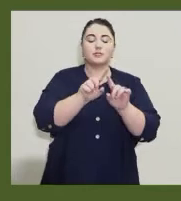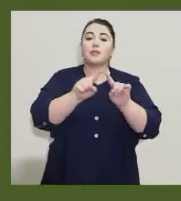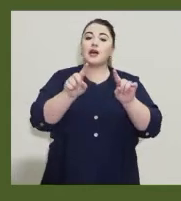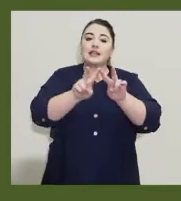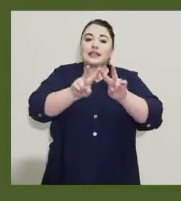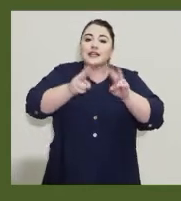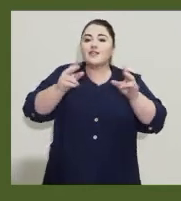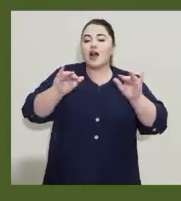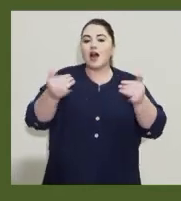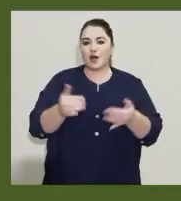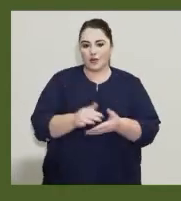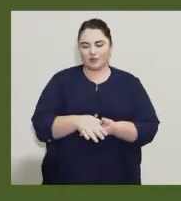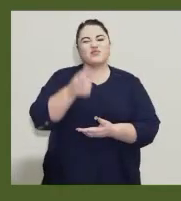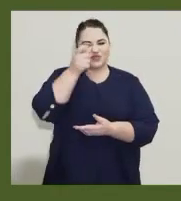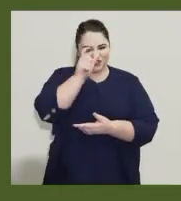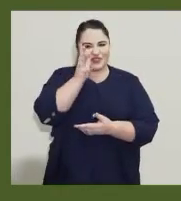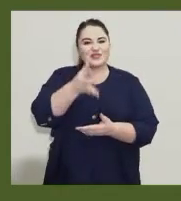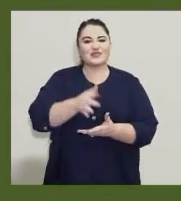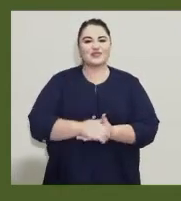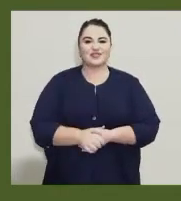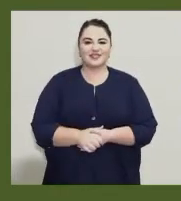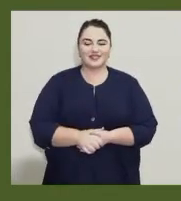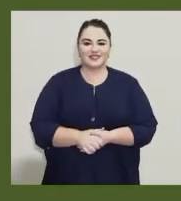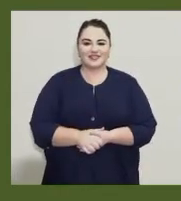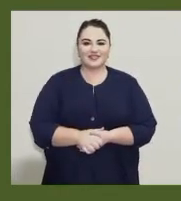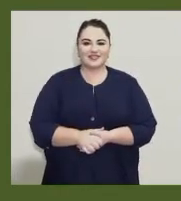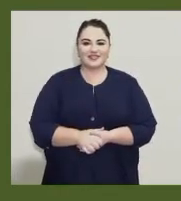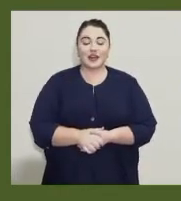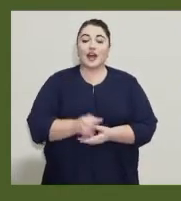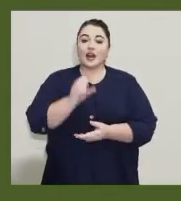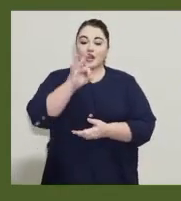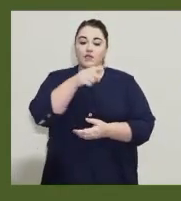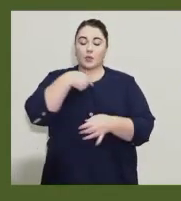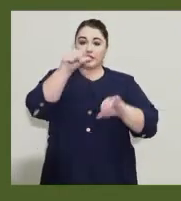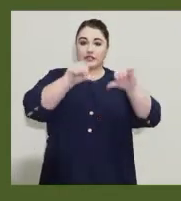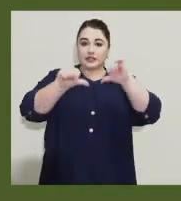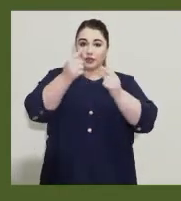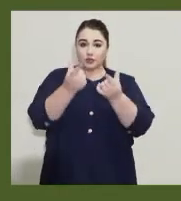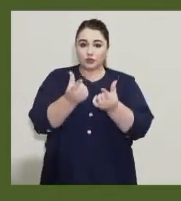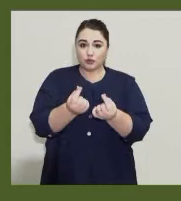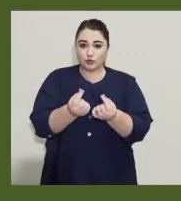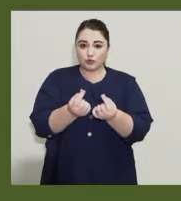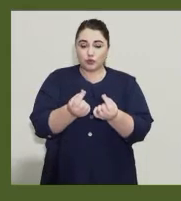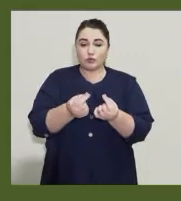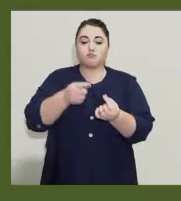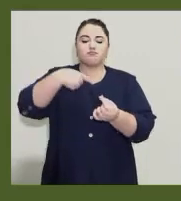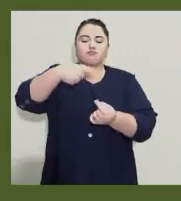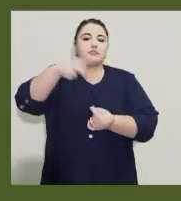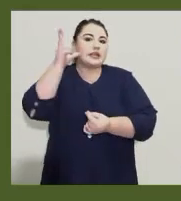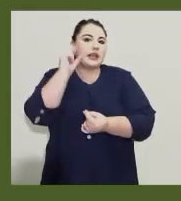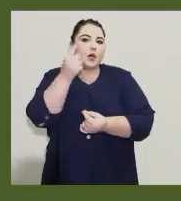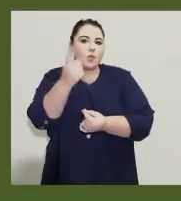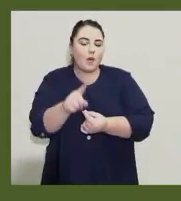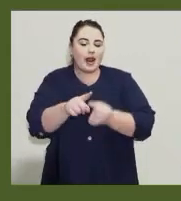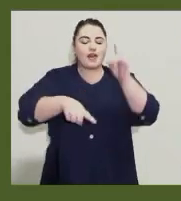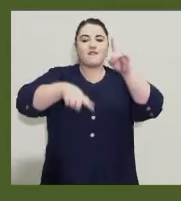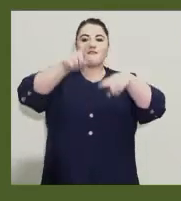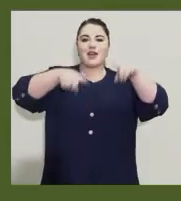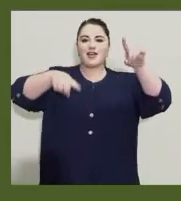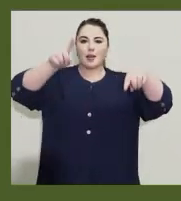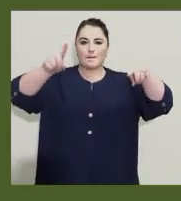But what's the difference between the two? We'll be looking into that. And whenever we do science, you always hear about